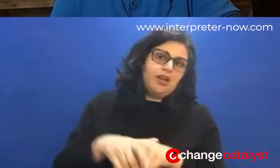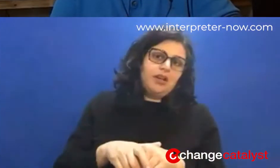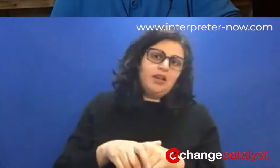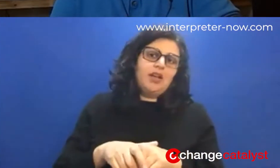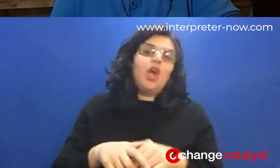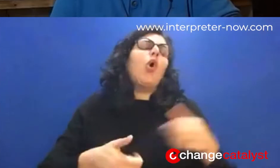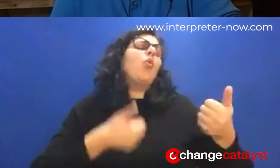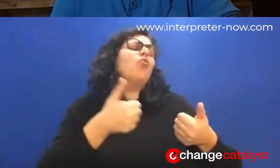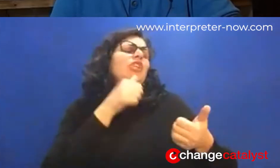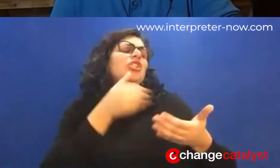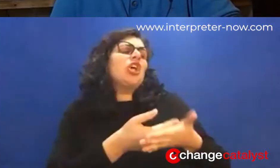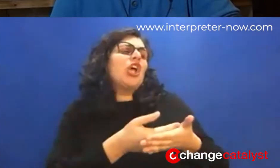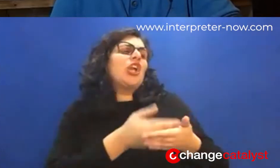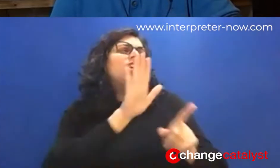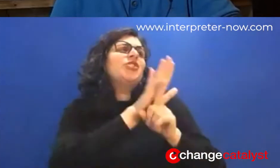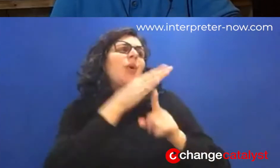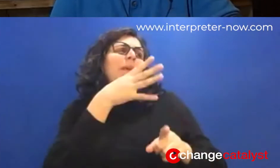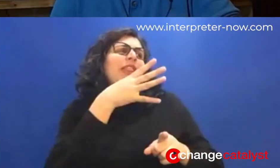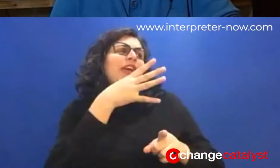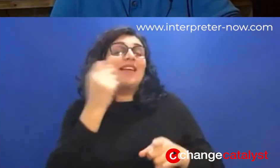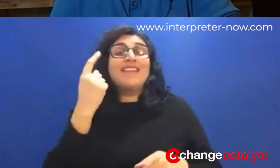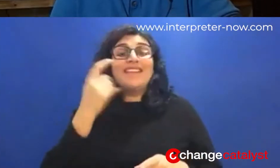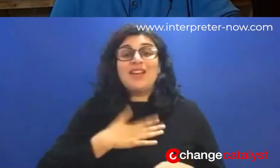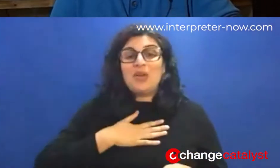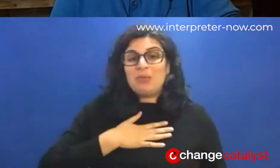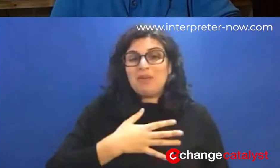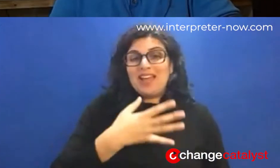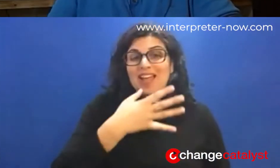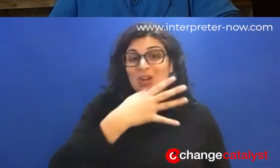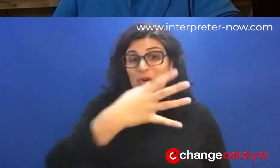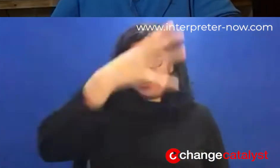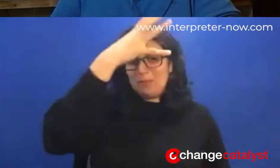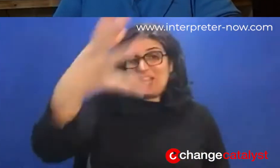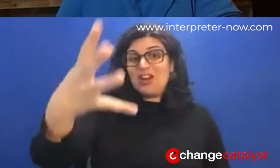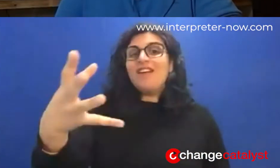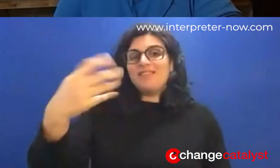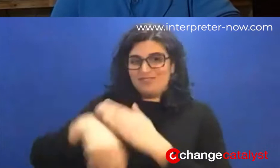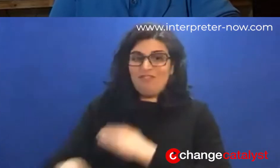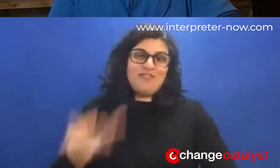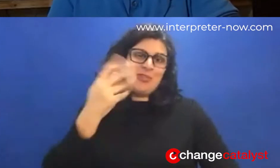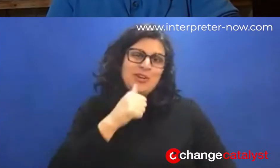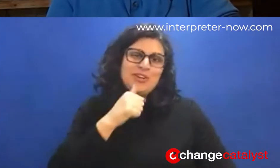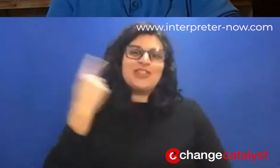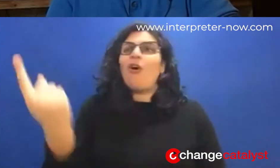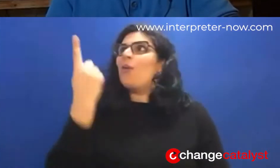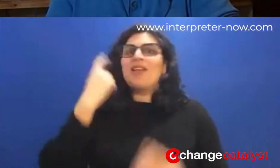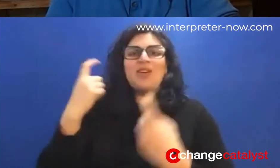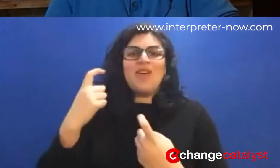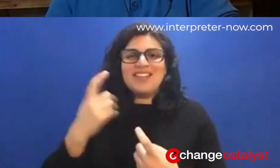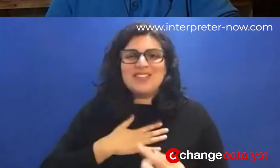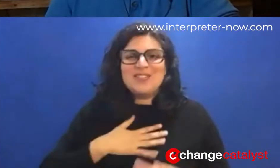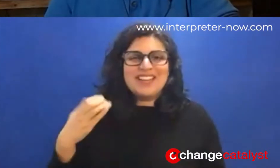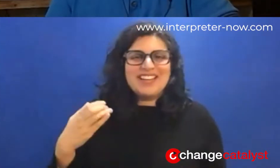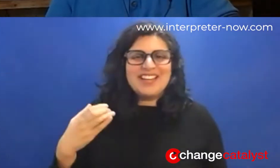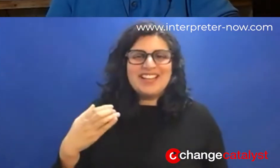daughter is your mother? Because my grandparents had 4 girls. So that was always the question that me and my cousins or